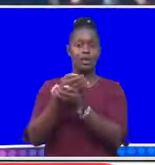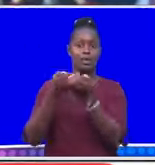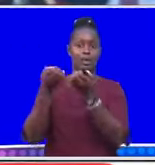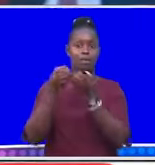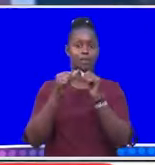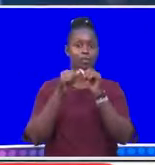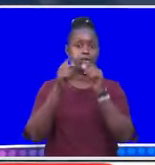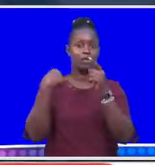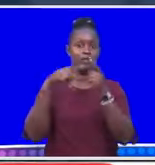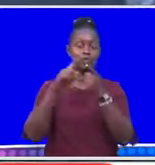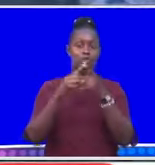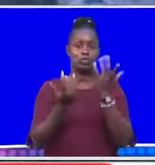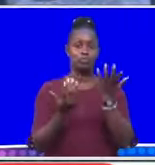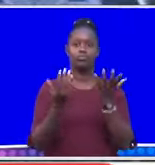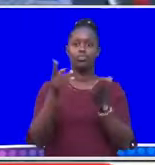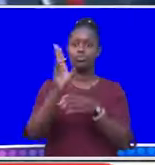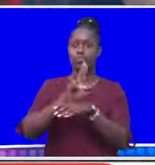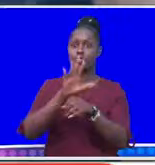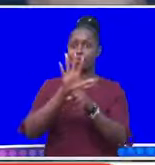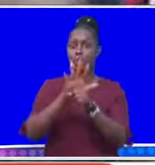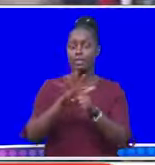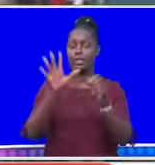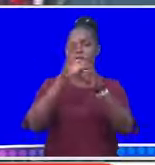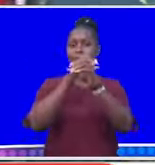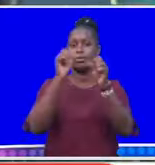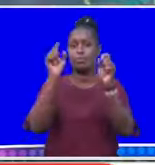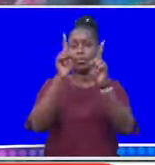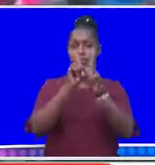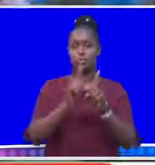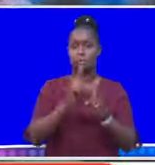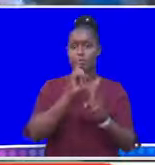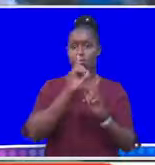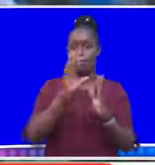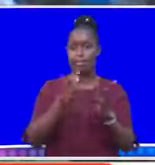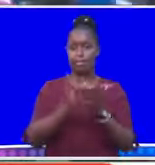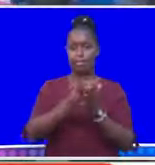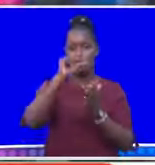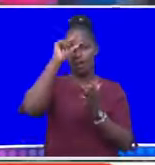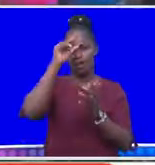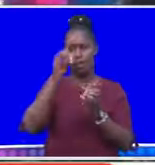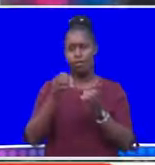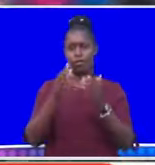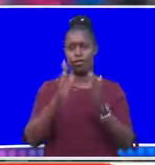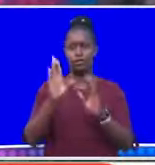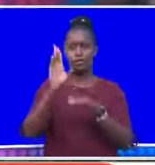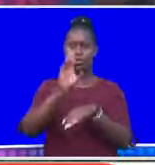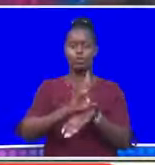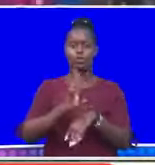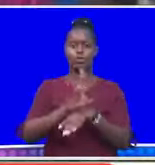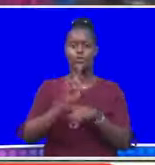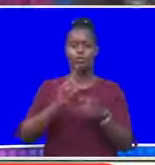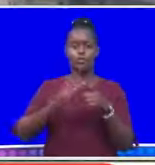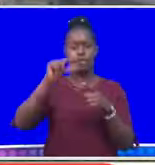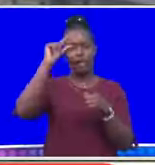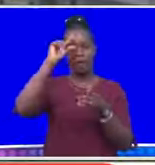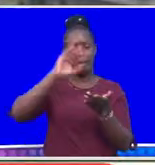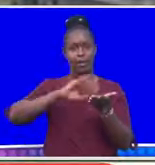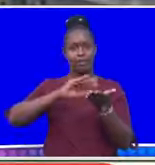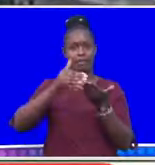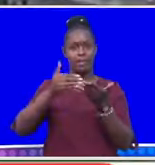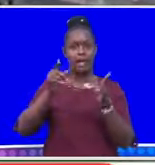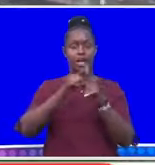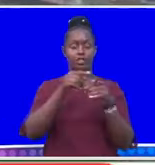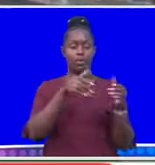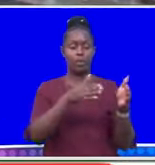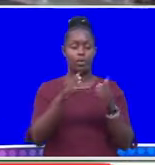erode earnings. The president also suggested that government officials reduce the use of government funds as one way